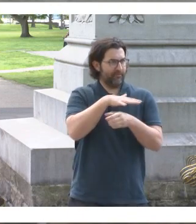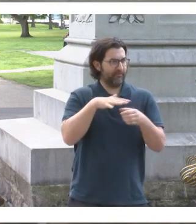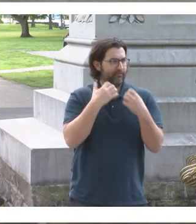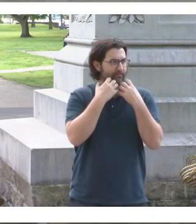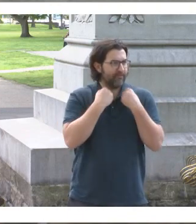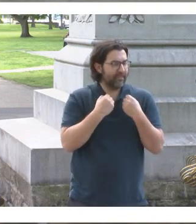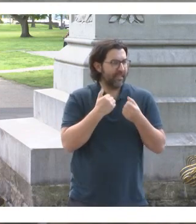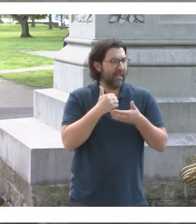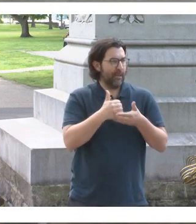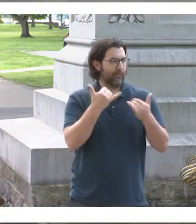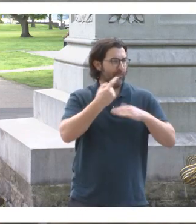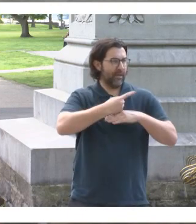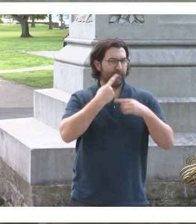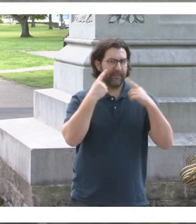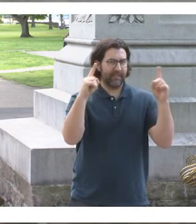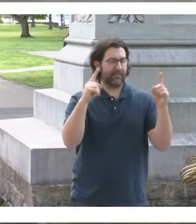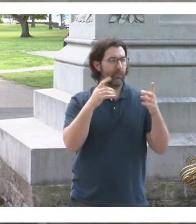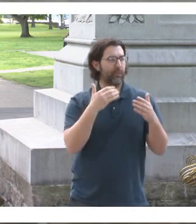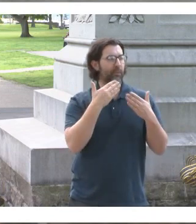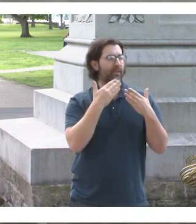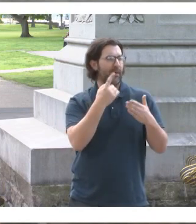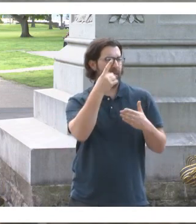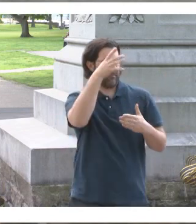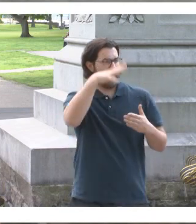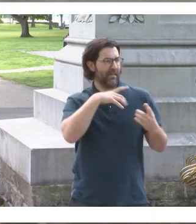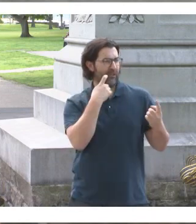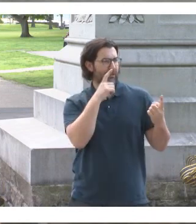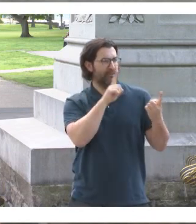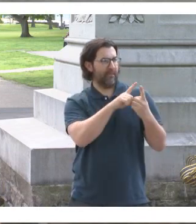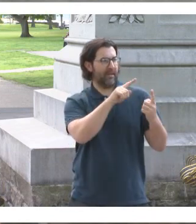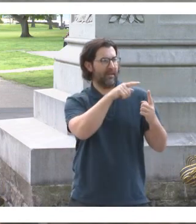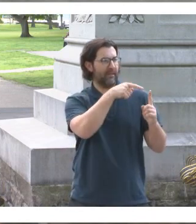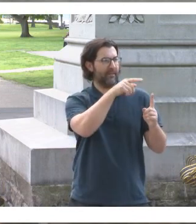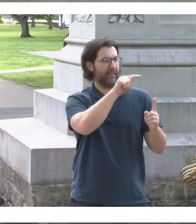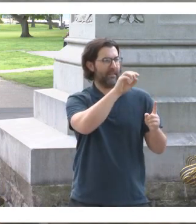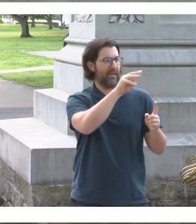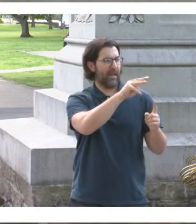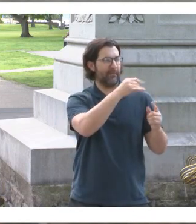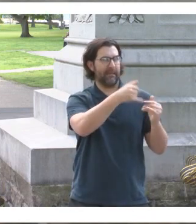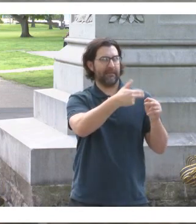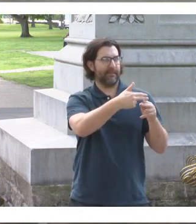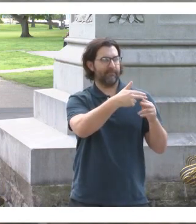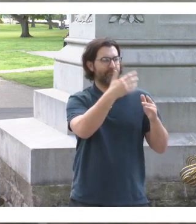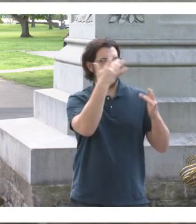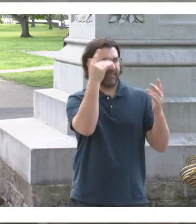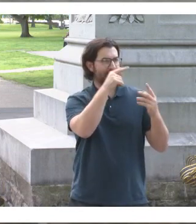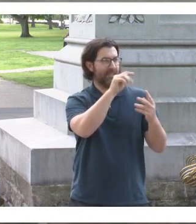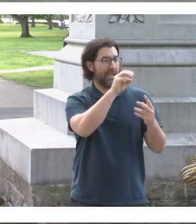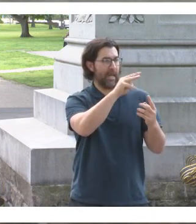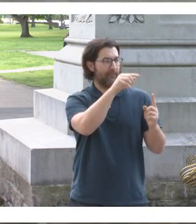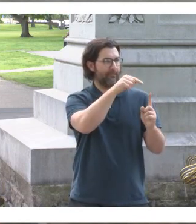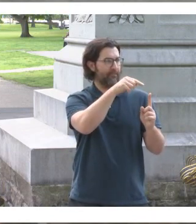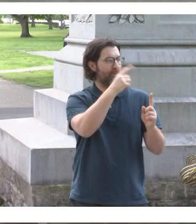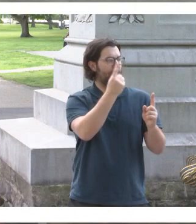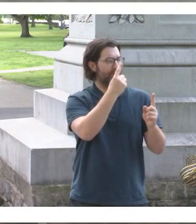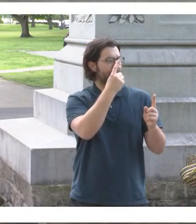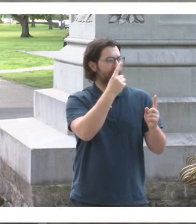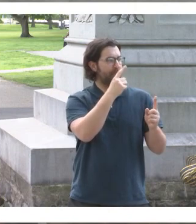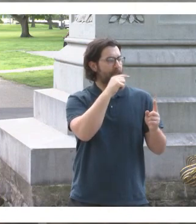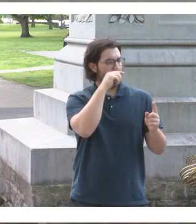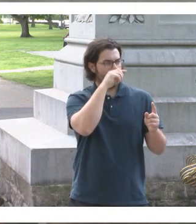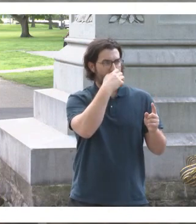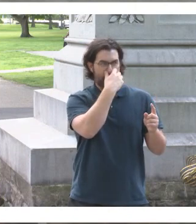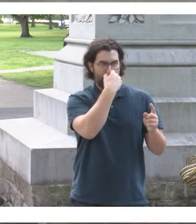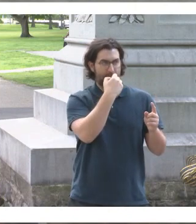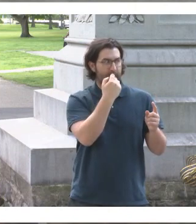work. I also want to thank a gentleman I just met today by the name of Tom. I'm not going to remember his last name, but I always believe in the history